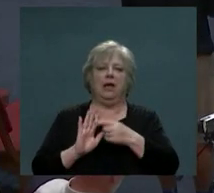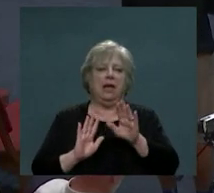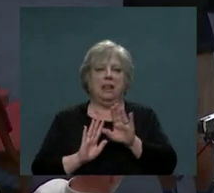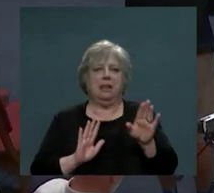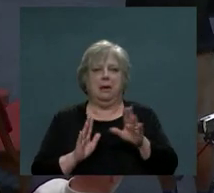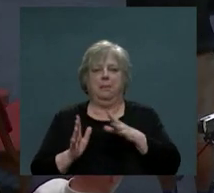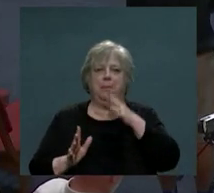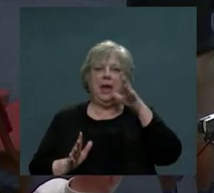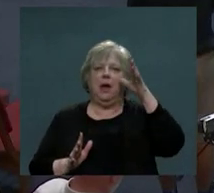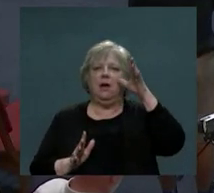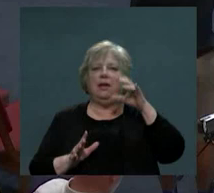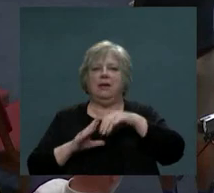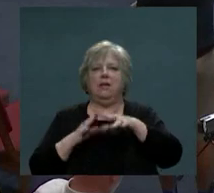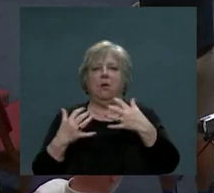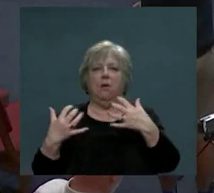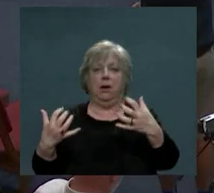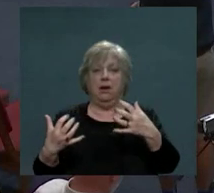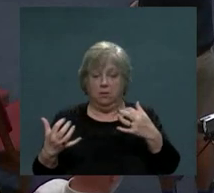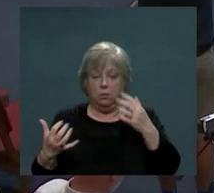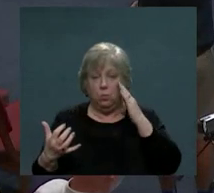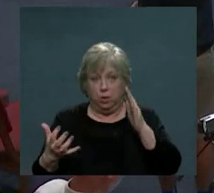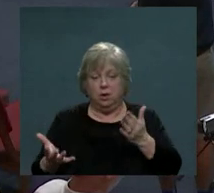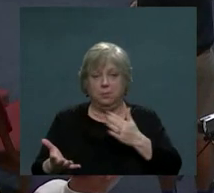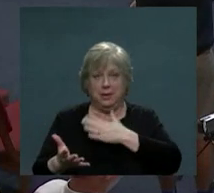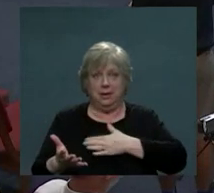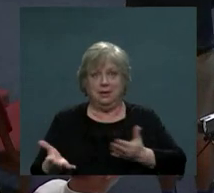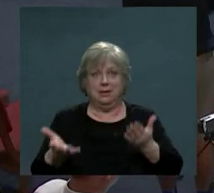audience, if y'all would stand up.